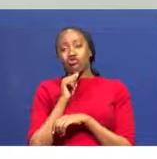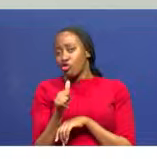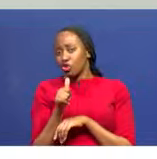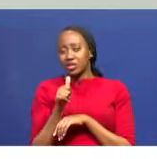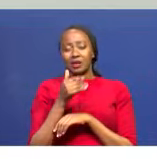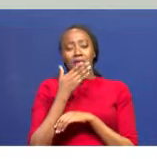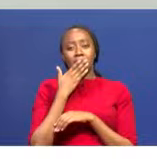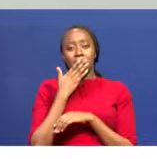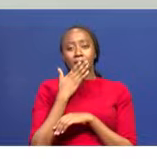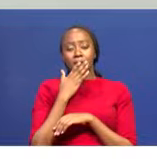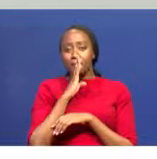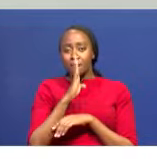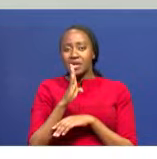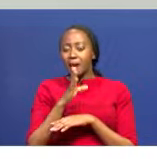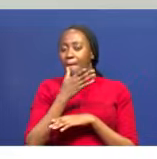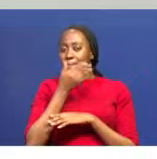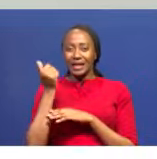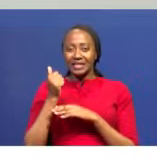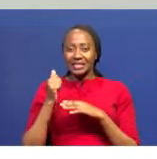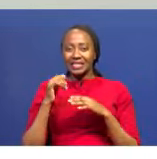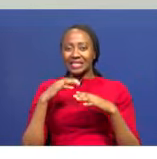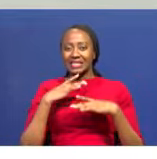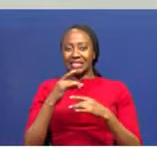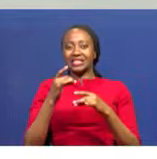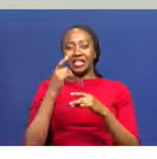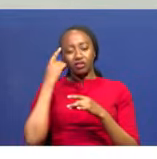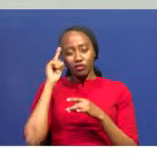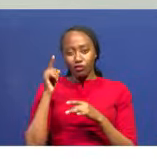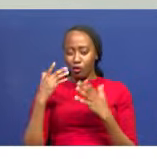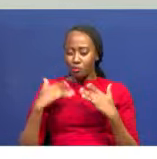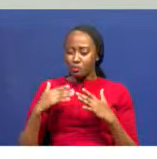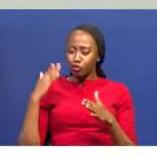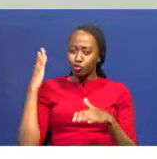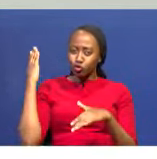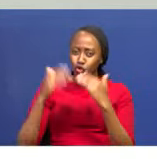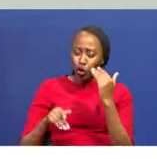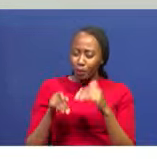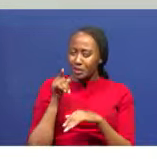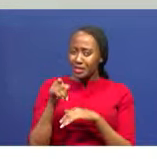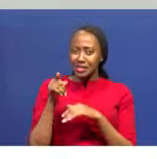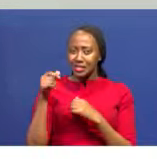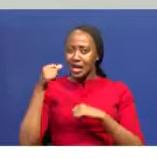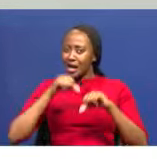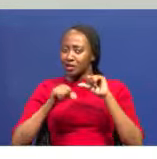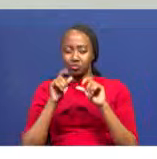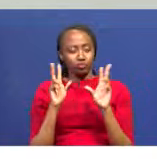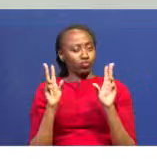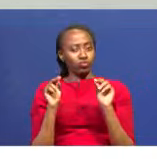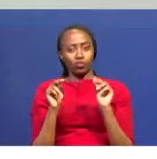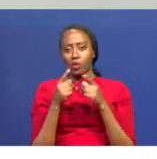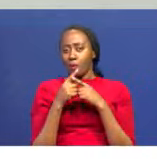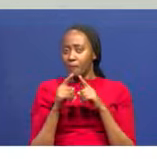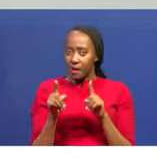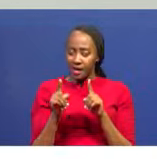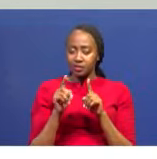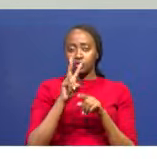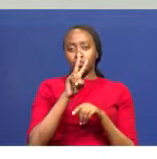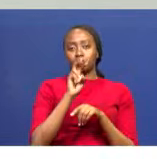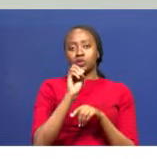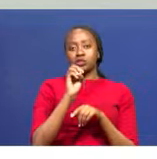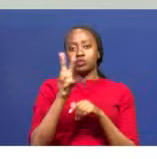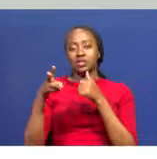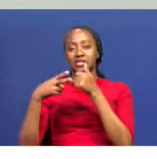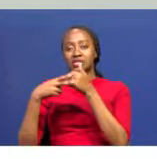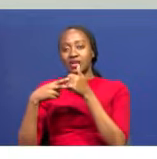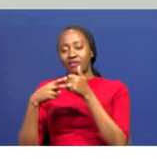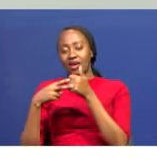the best interest of their children for the petitioners to try and stop the exercise. They further cited, owing to the 2027 general